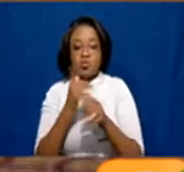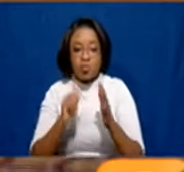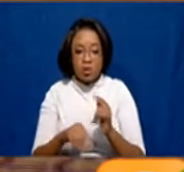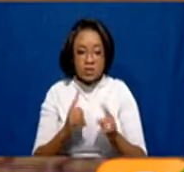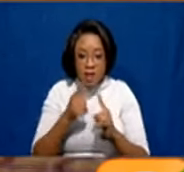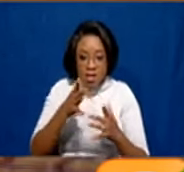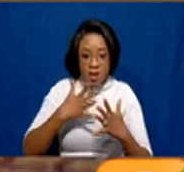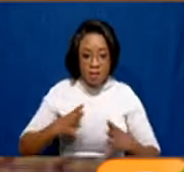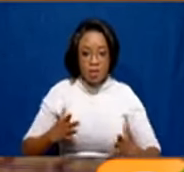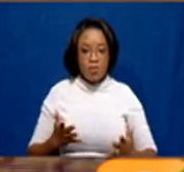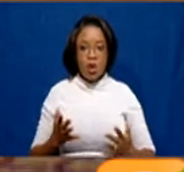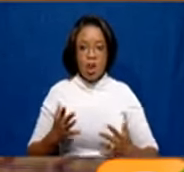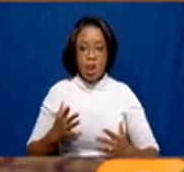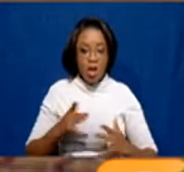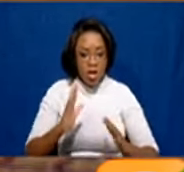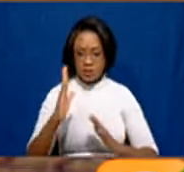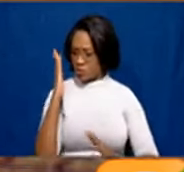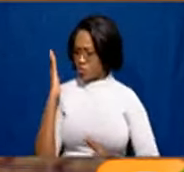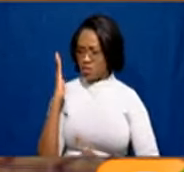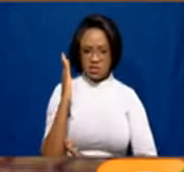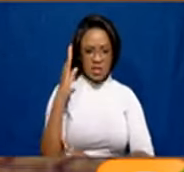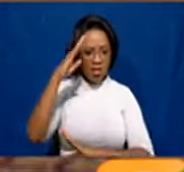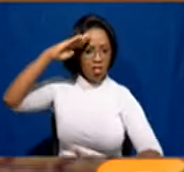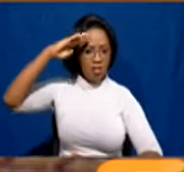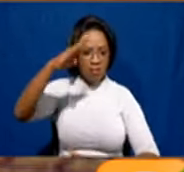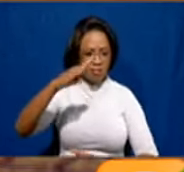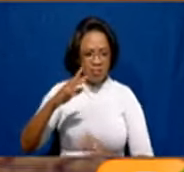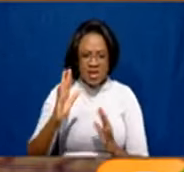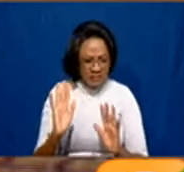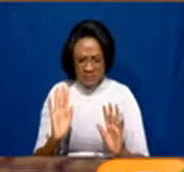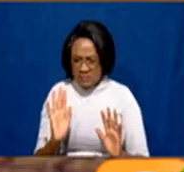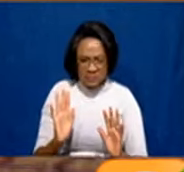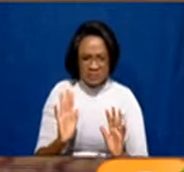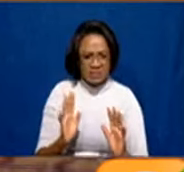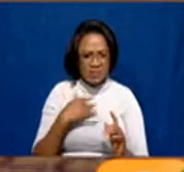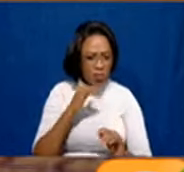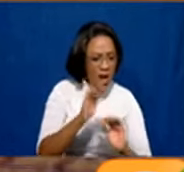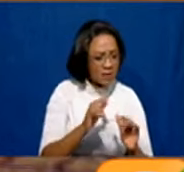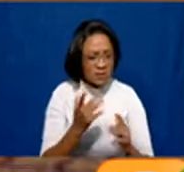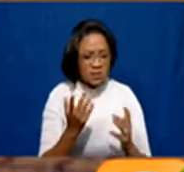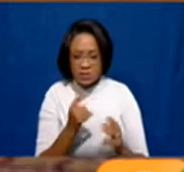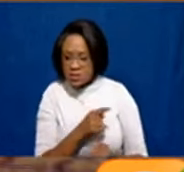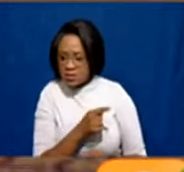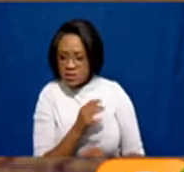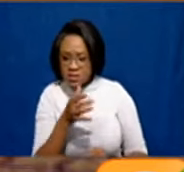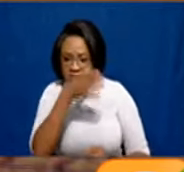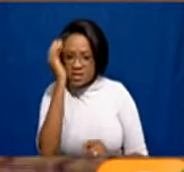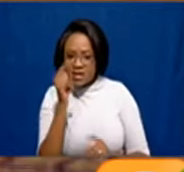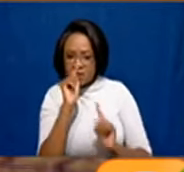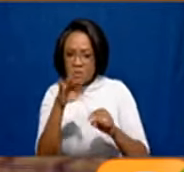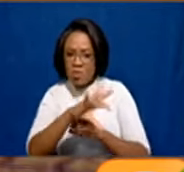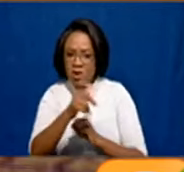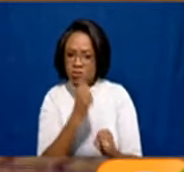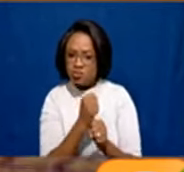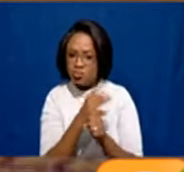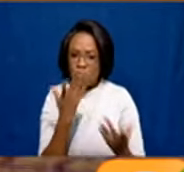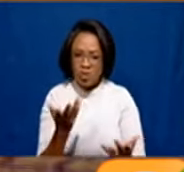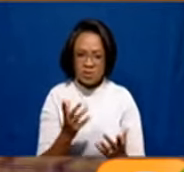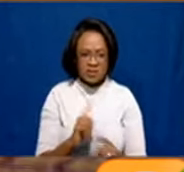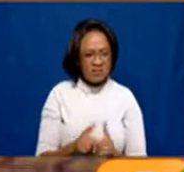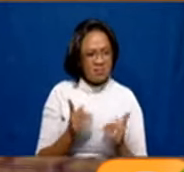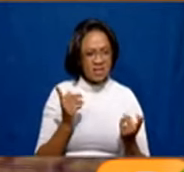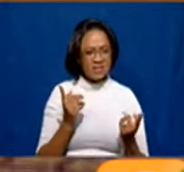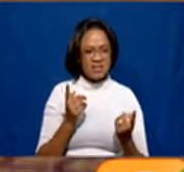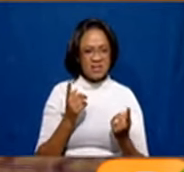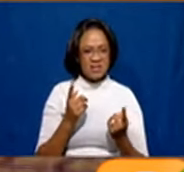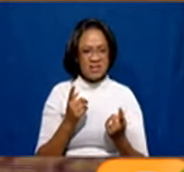I would get was people, you know, there's all this security and people coming, and everybody was asking, so what is Charlene going to do in the counties? And I'm seeing